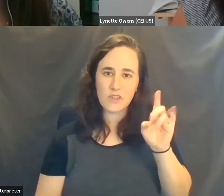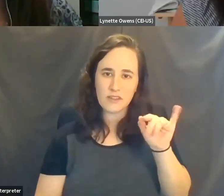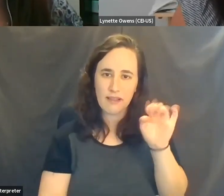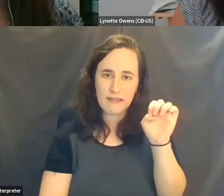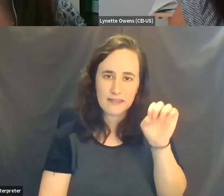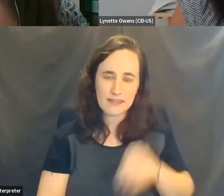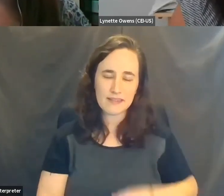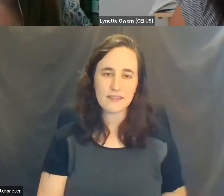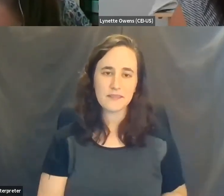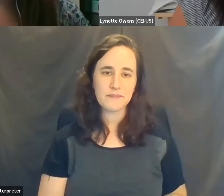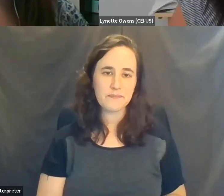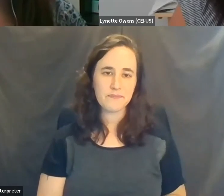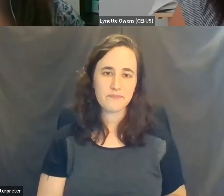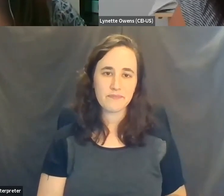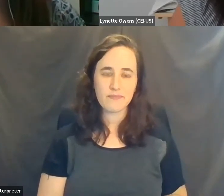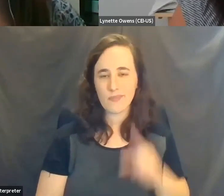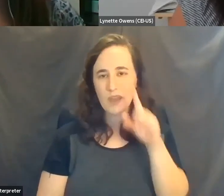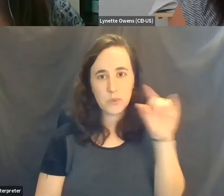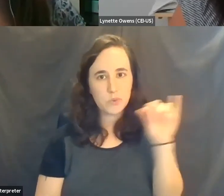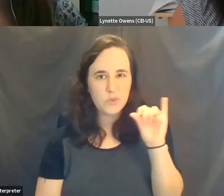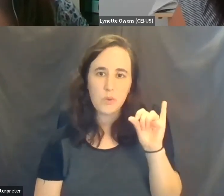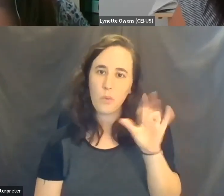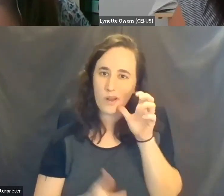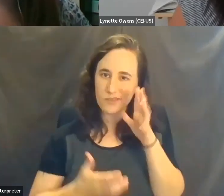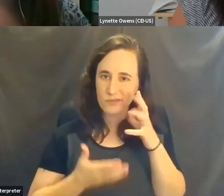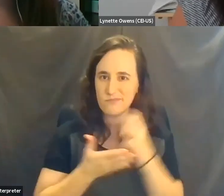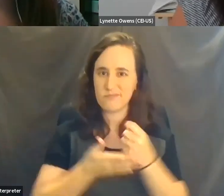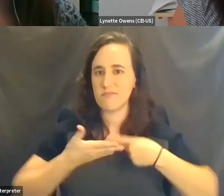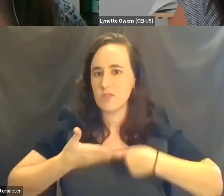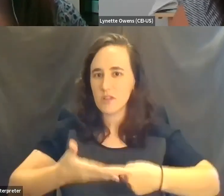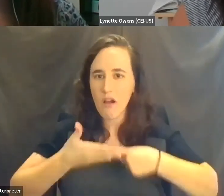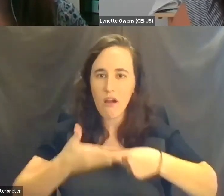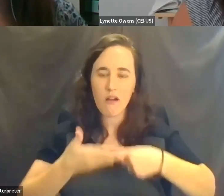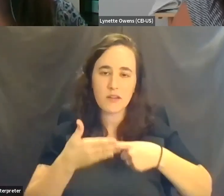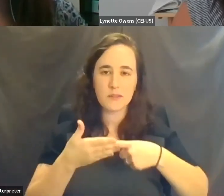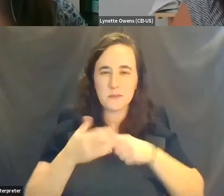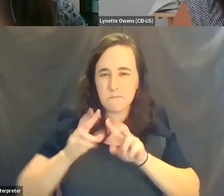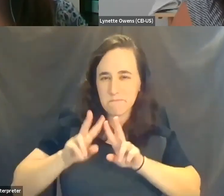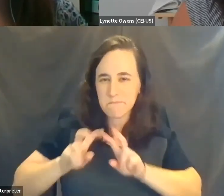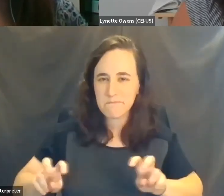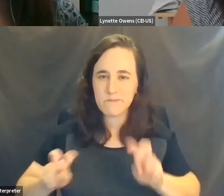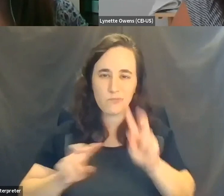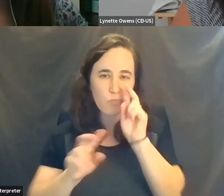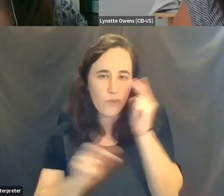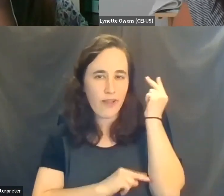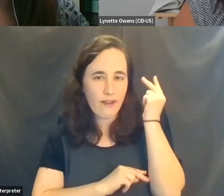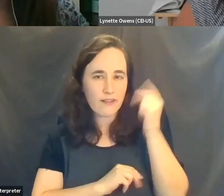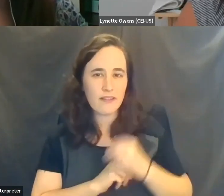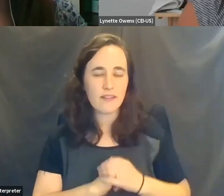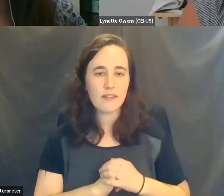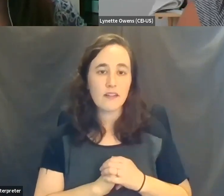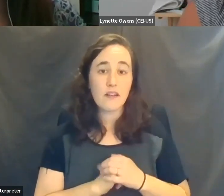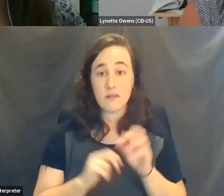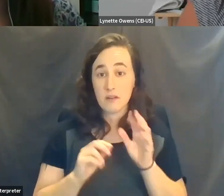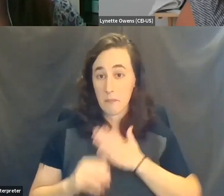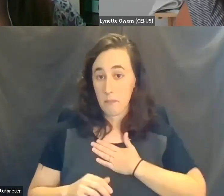really wanting to talk and reflect on that. So I really hope that going into the fall, that schools provide